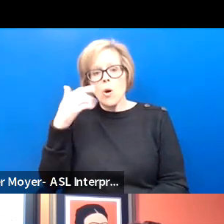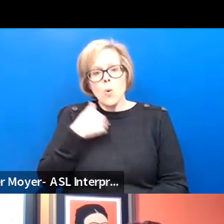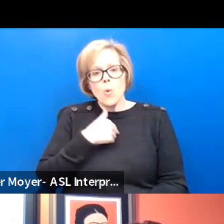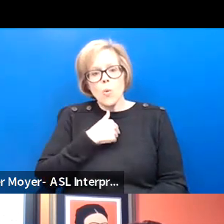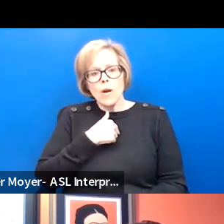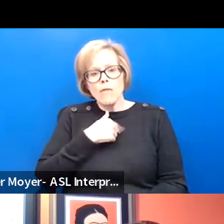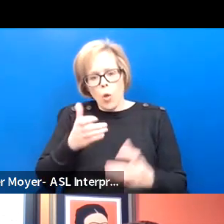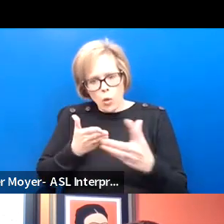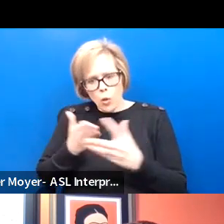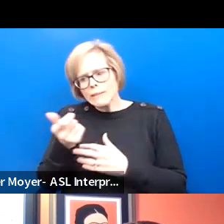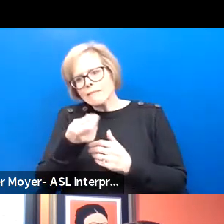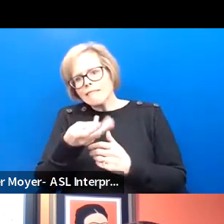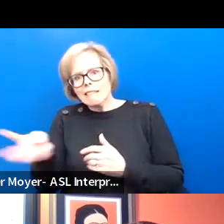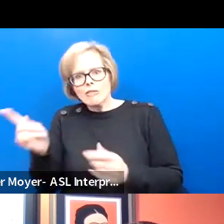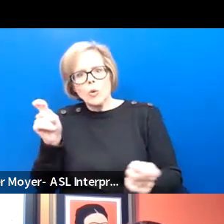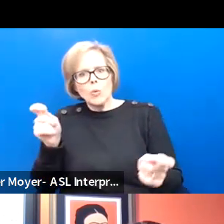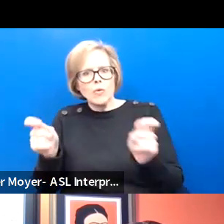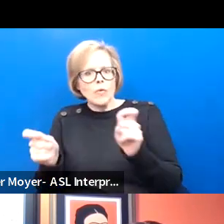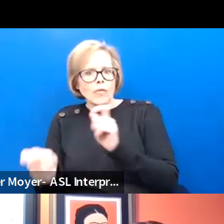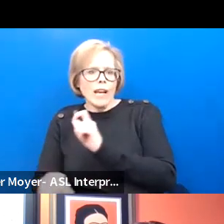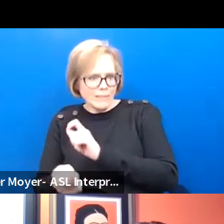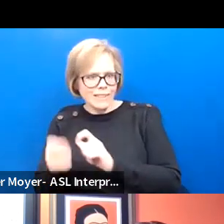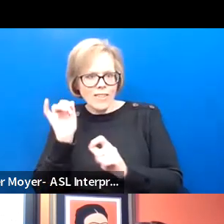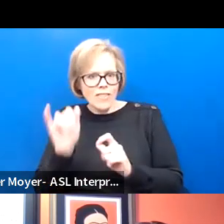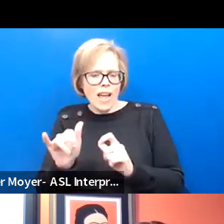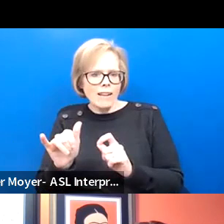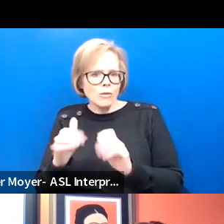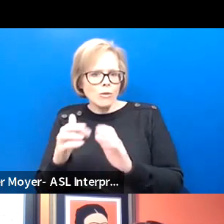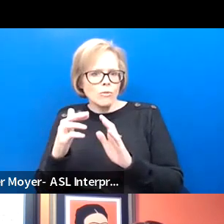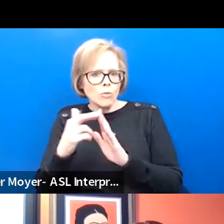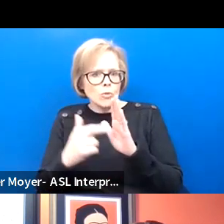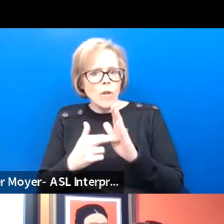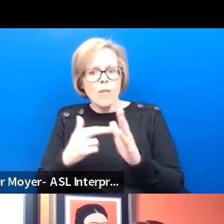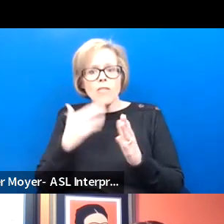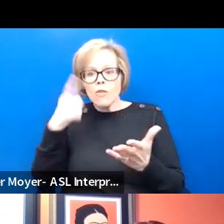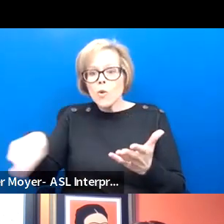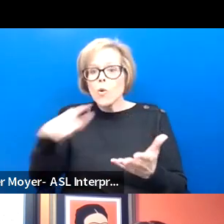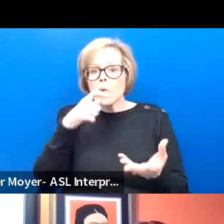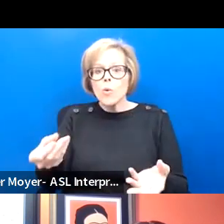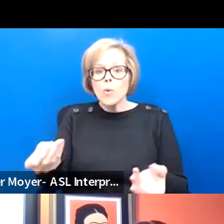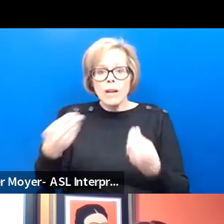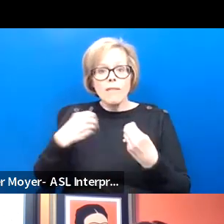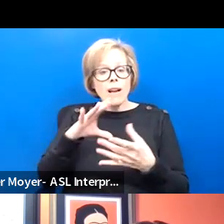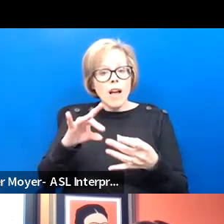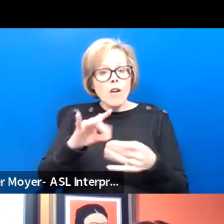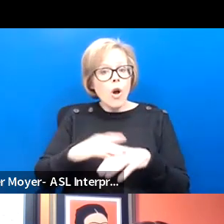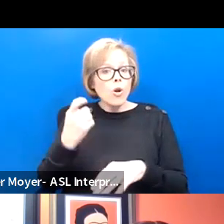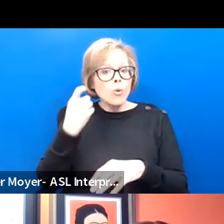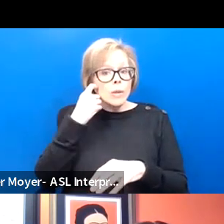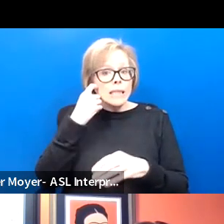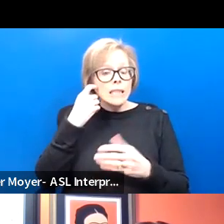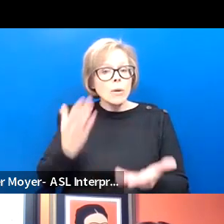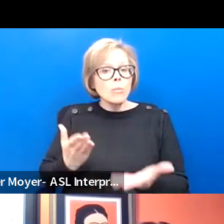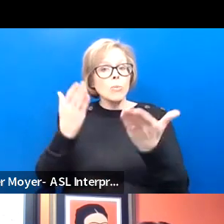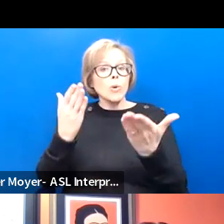undergone a number of revisions of this regulation. Thank you to those who provided comments on our recently issued notice of proposed